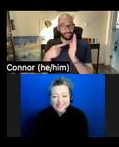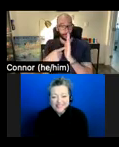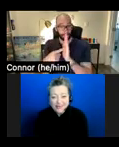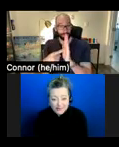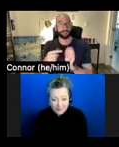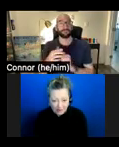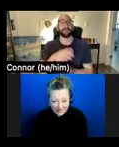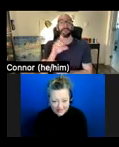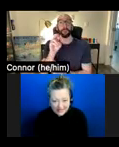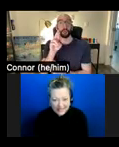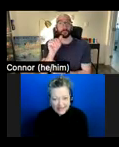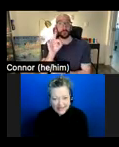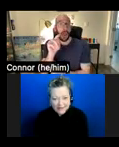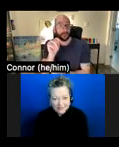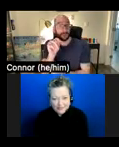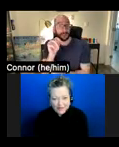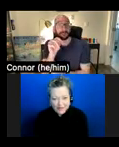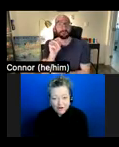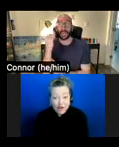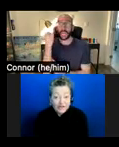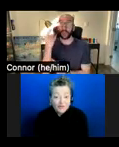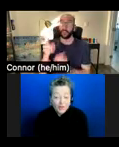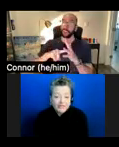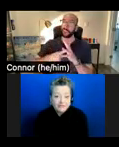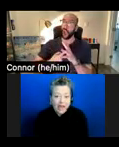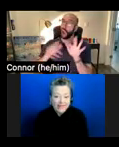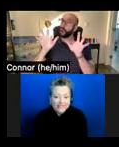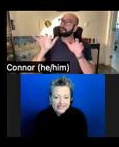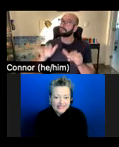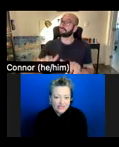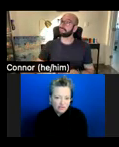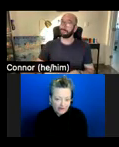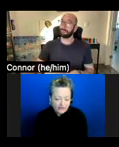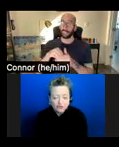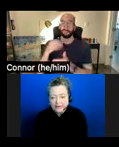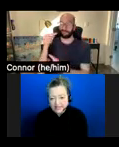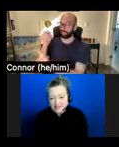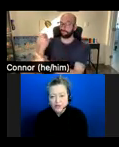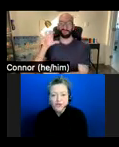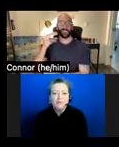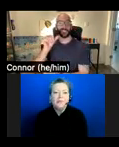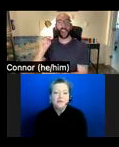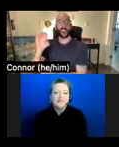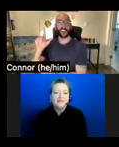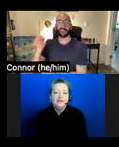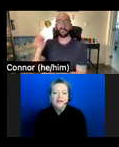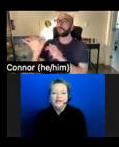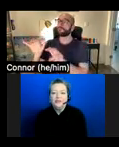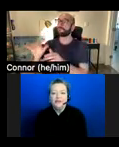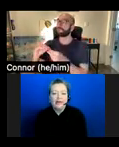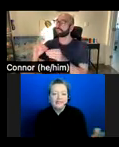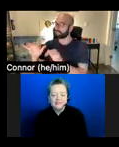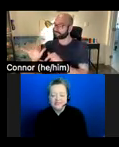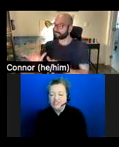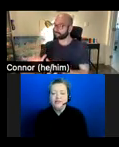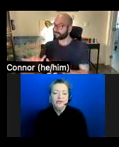and those robots um, are kind of what's behind the scenes in drafts. So drafts is when you are proposing,